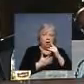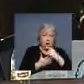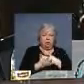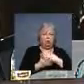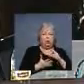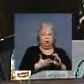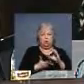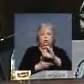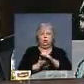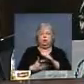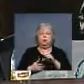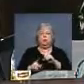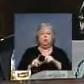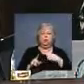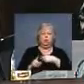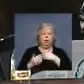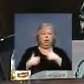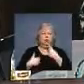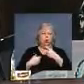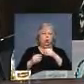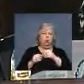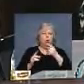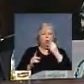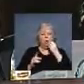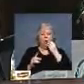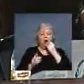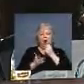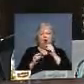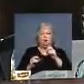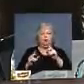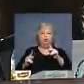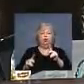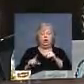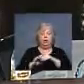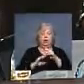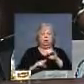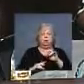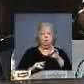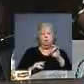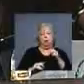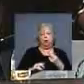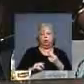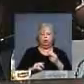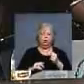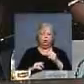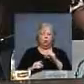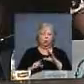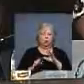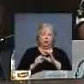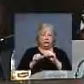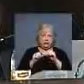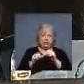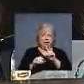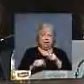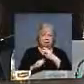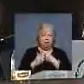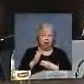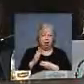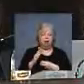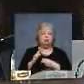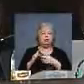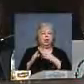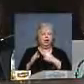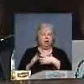we have one more shot at this in March. So stay engaged, and I would like to attend the meeting on the